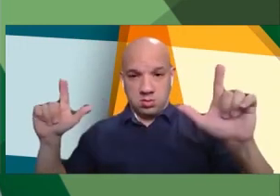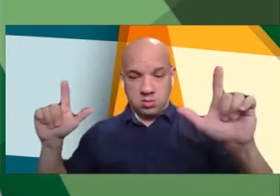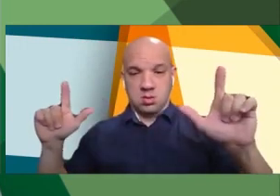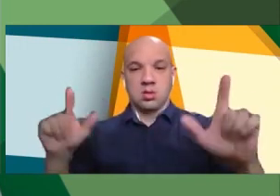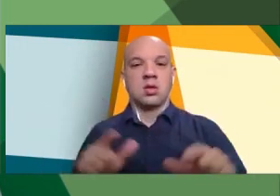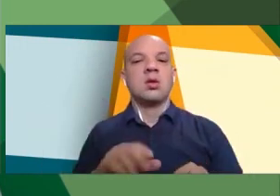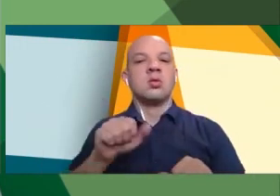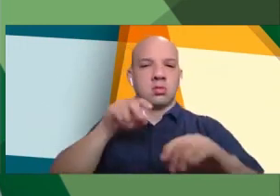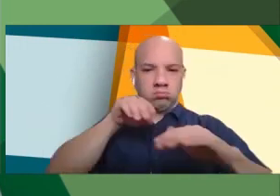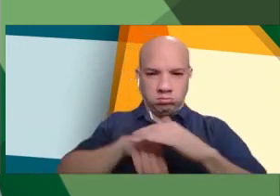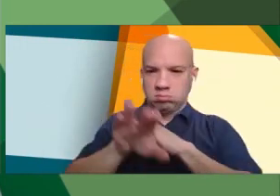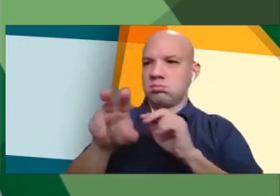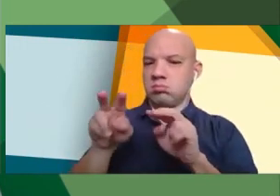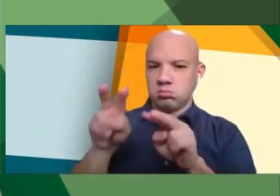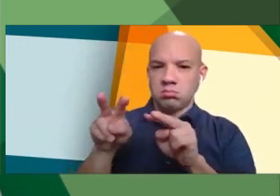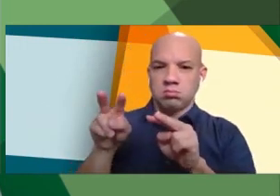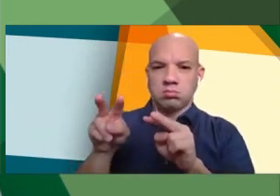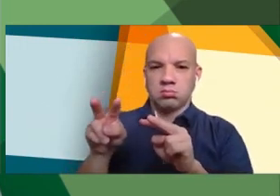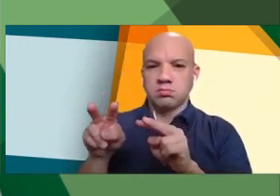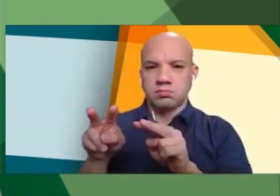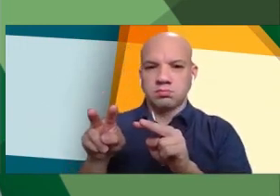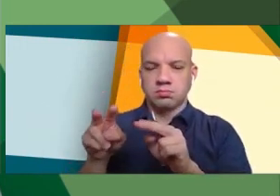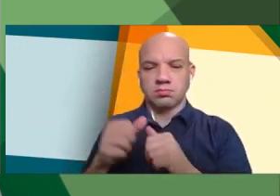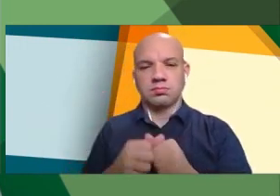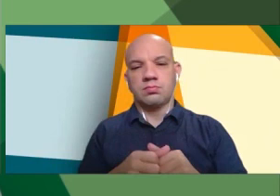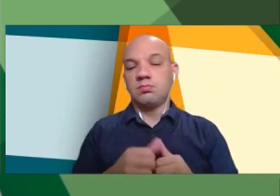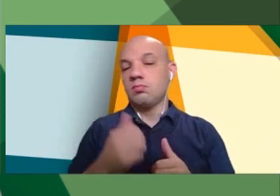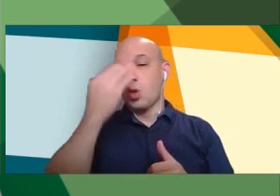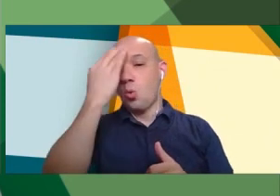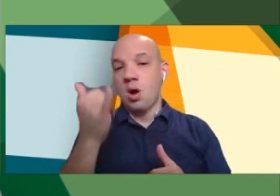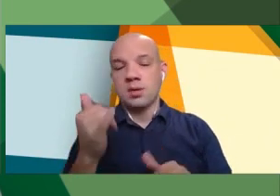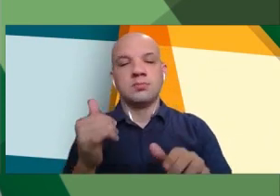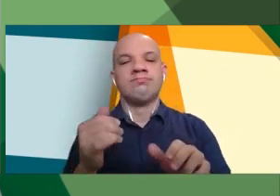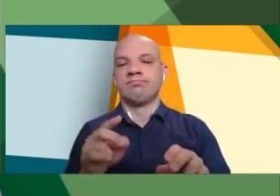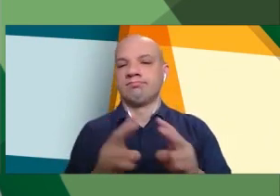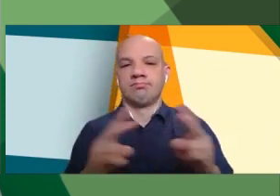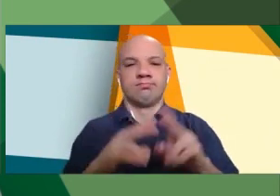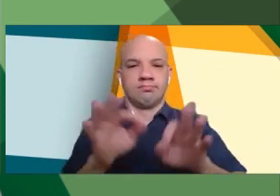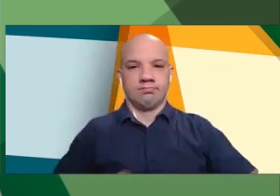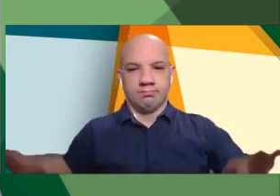you should go ahead and take a look at that, because it's very, very important